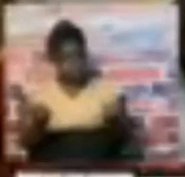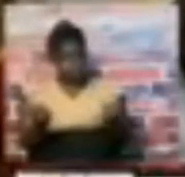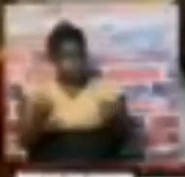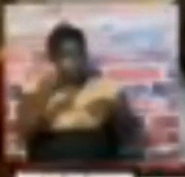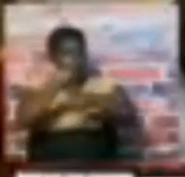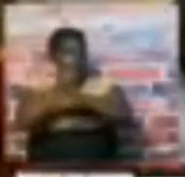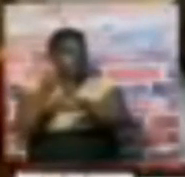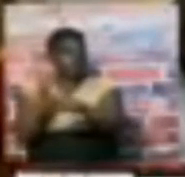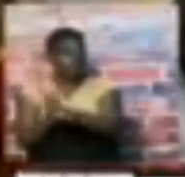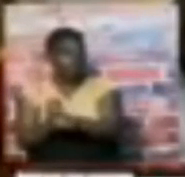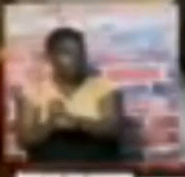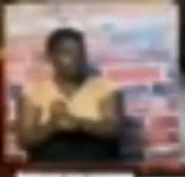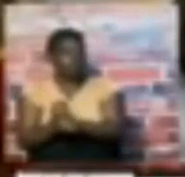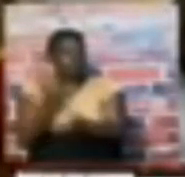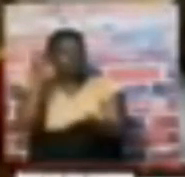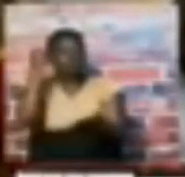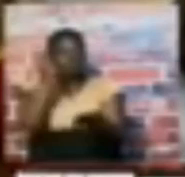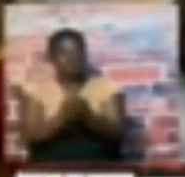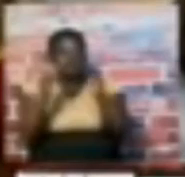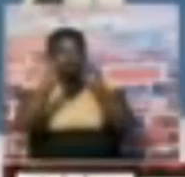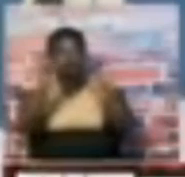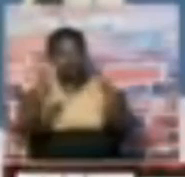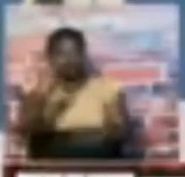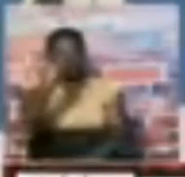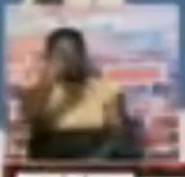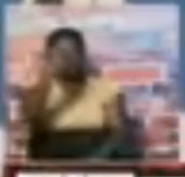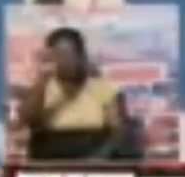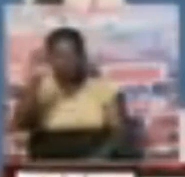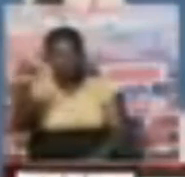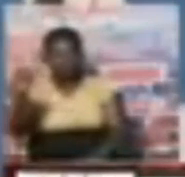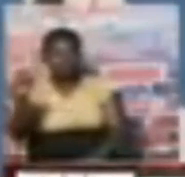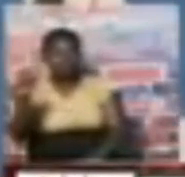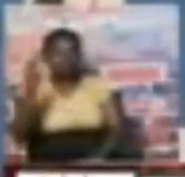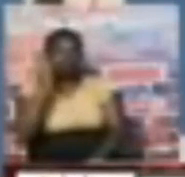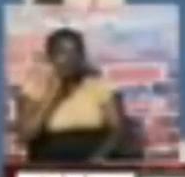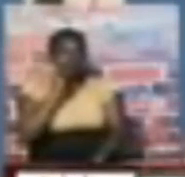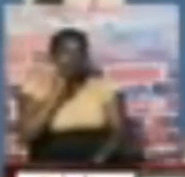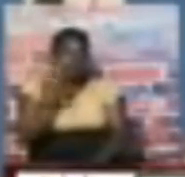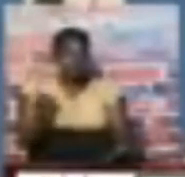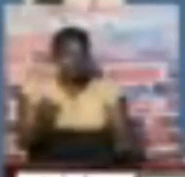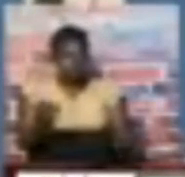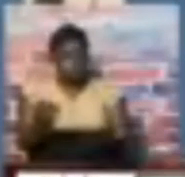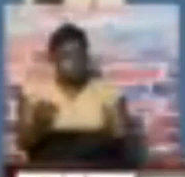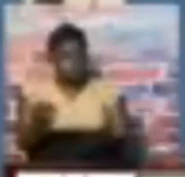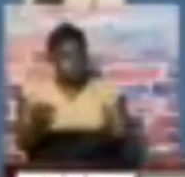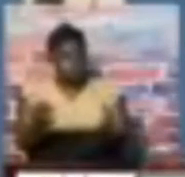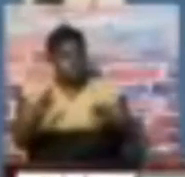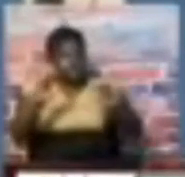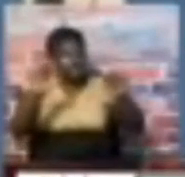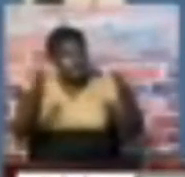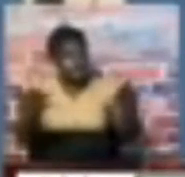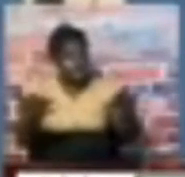Staff of Equity Bank, 100 million shillings worth of personal protection equipment.